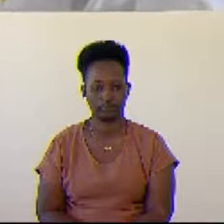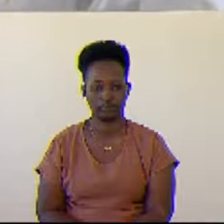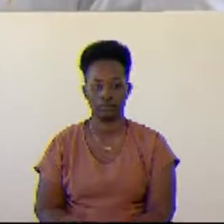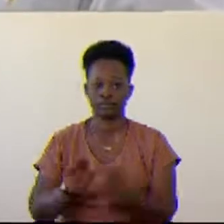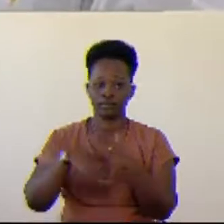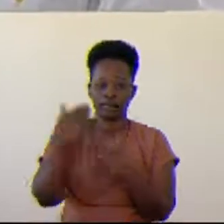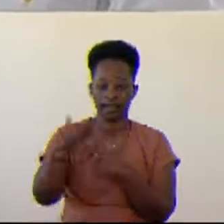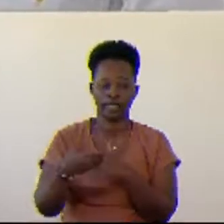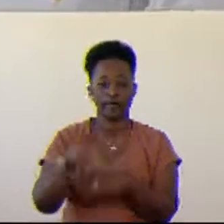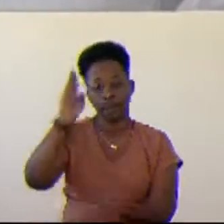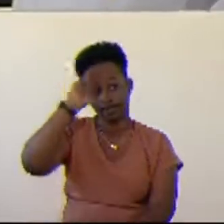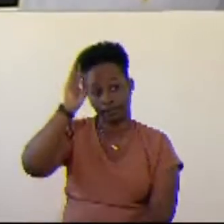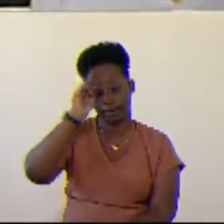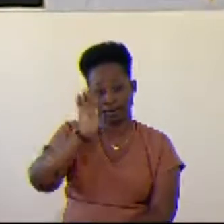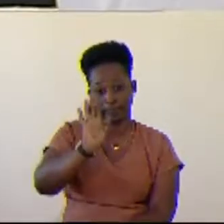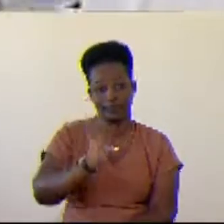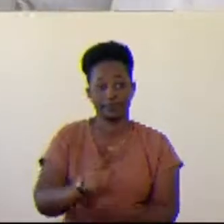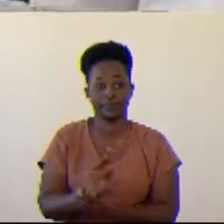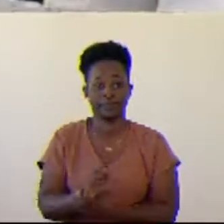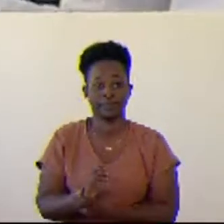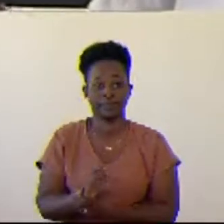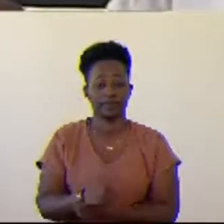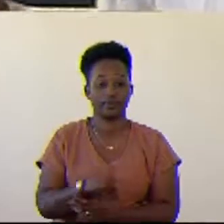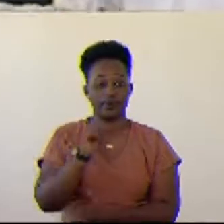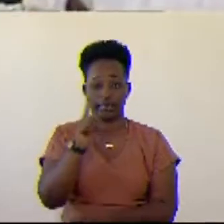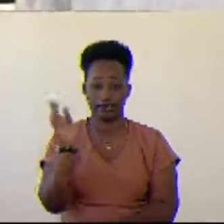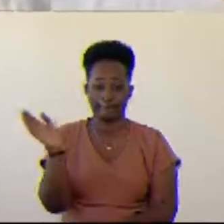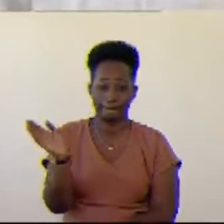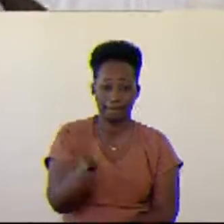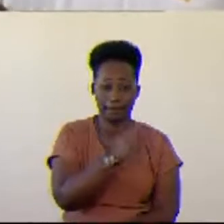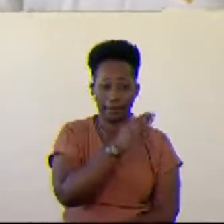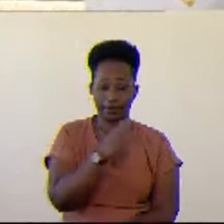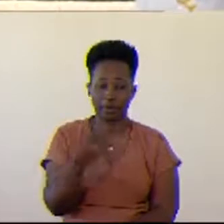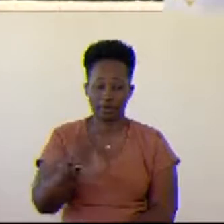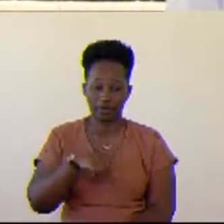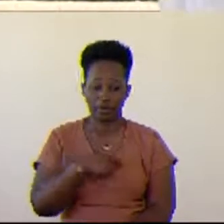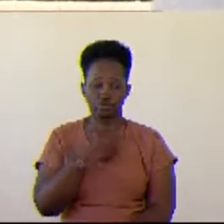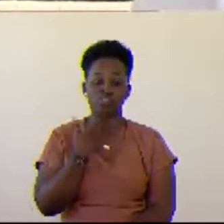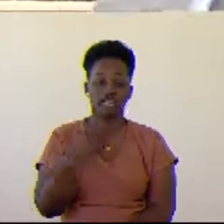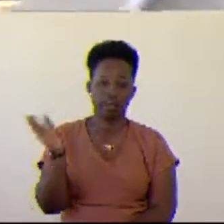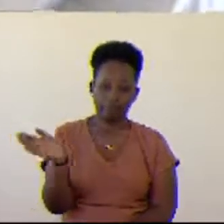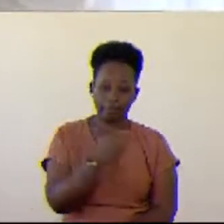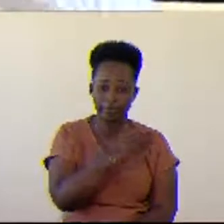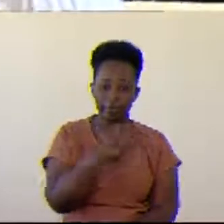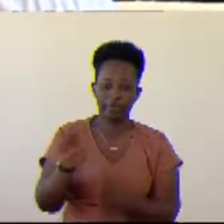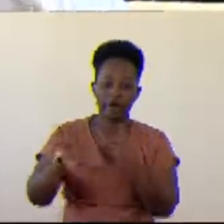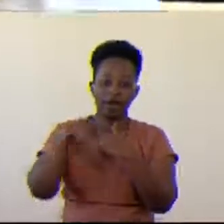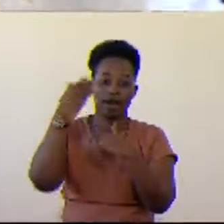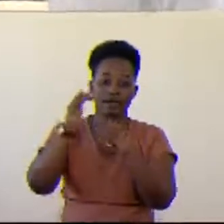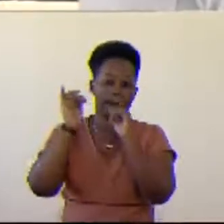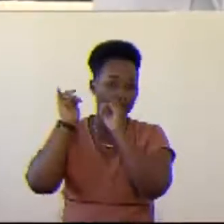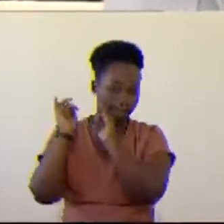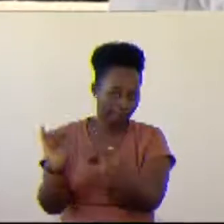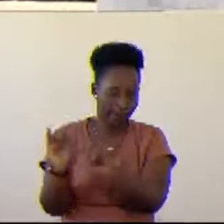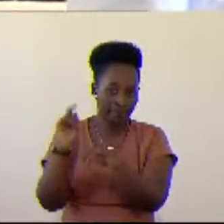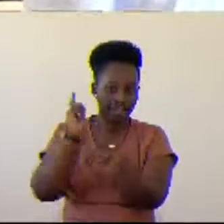Then remember, it is swinging, so we allow it to swing until it comes to rest. So when it